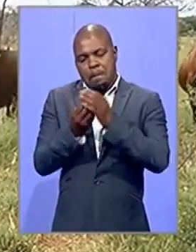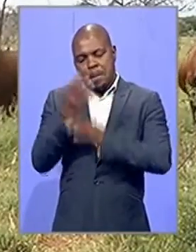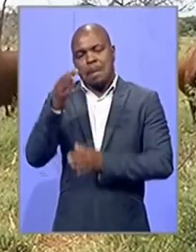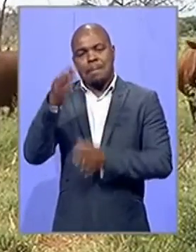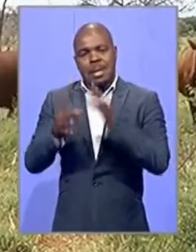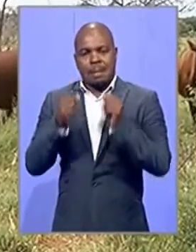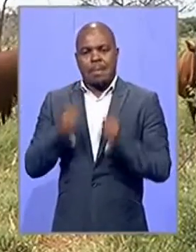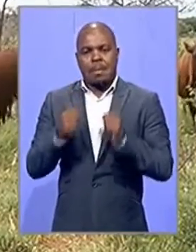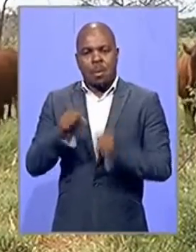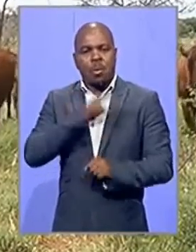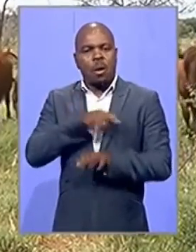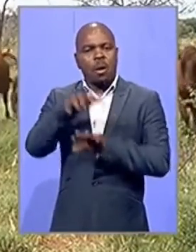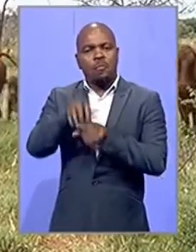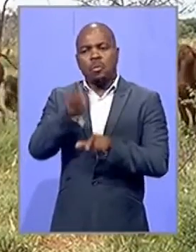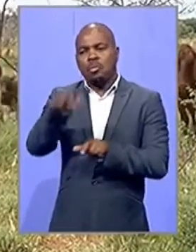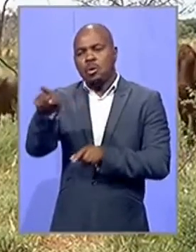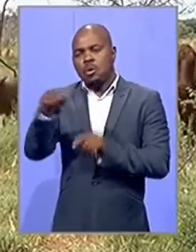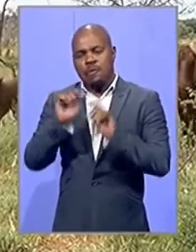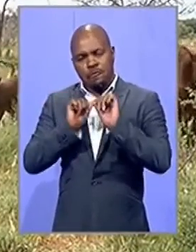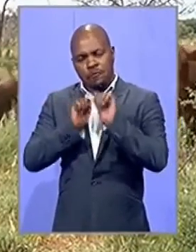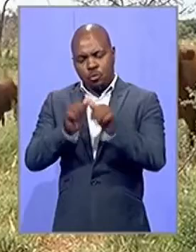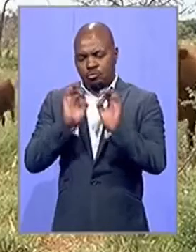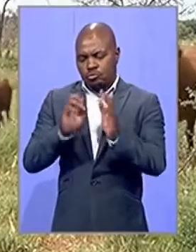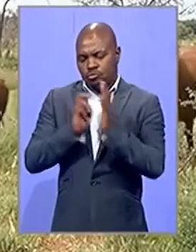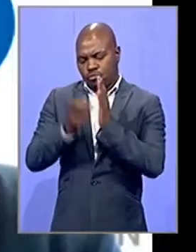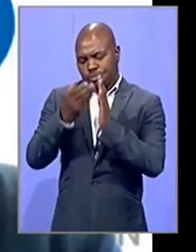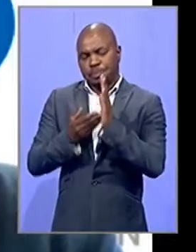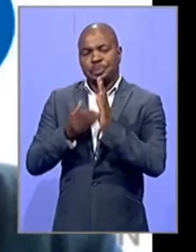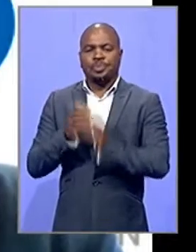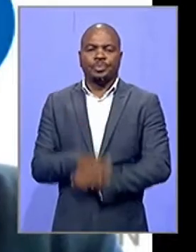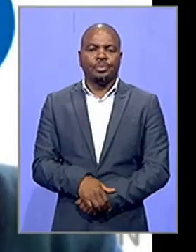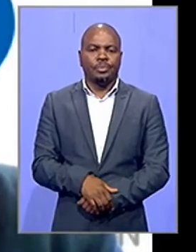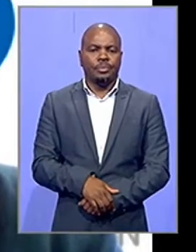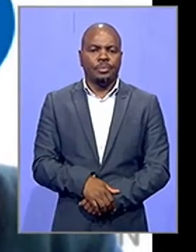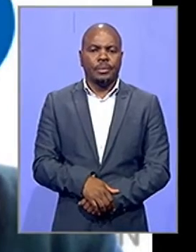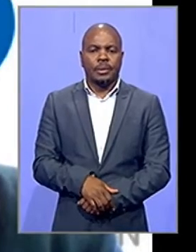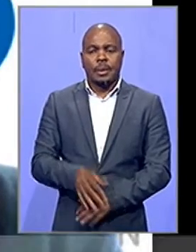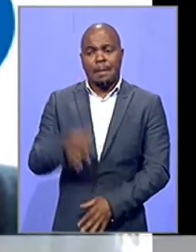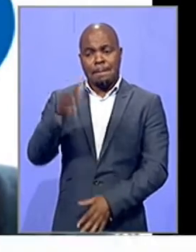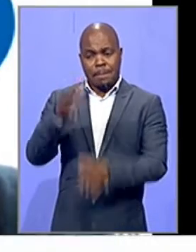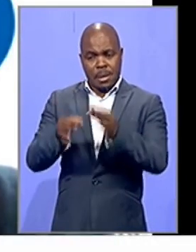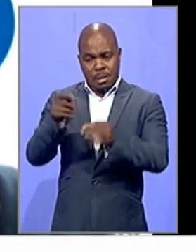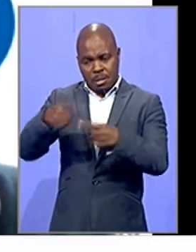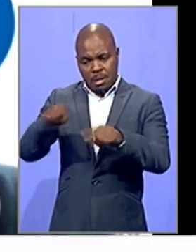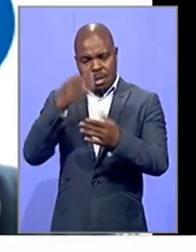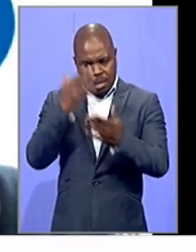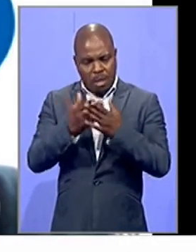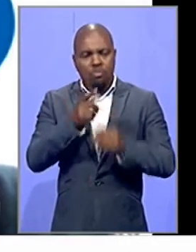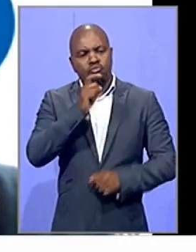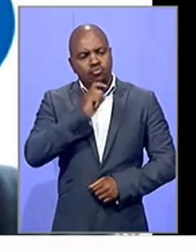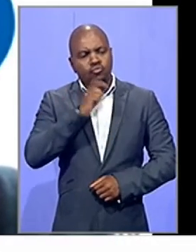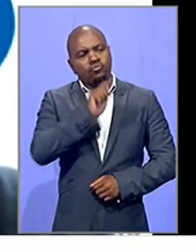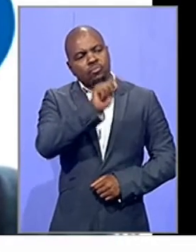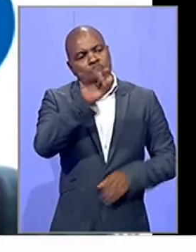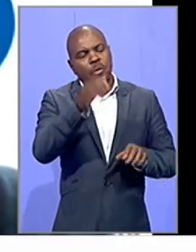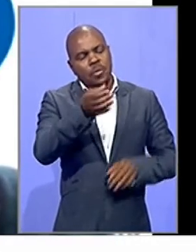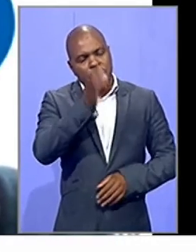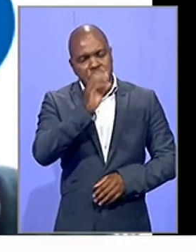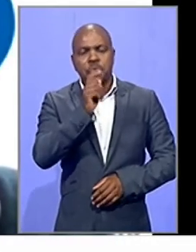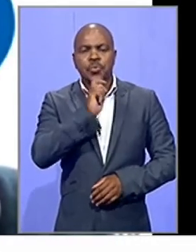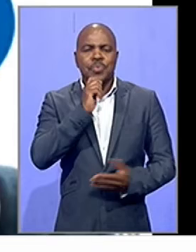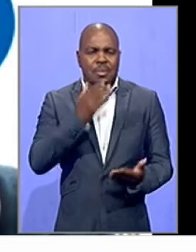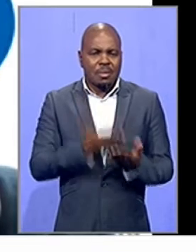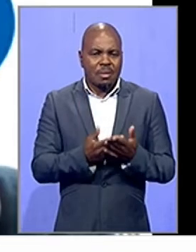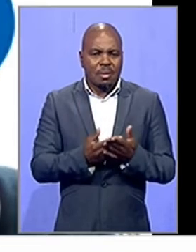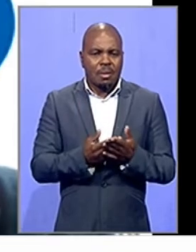ka ha dihwai di kgona ho latela mehato e nepahetseng. The milk can still be used for human consumption. It must just